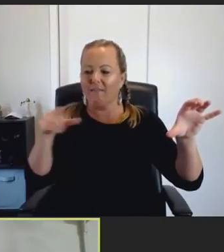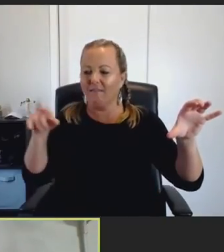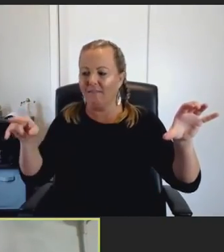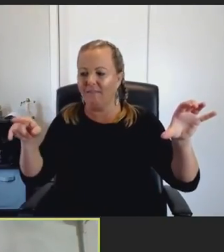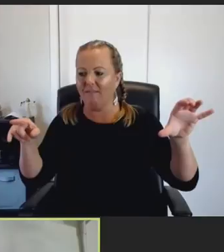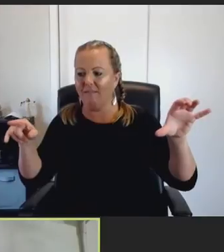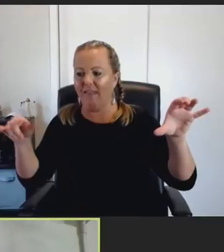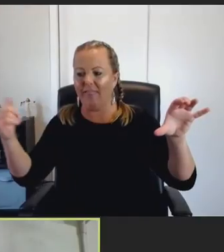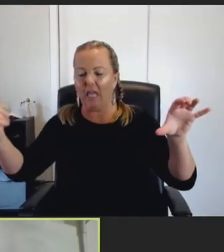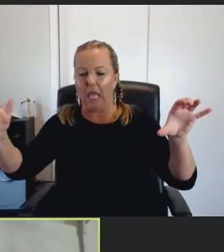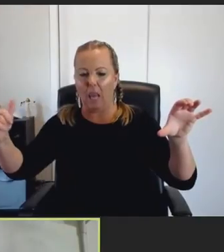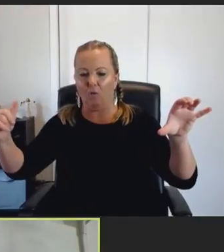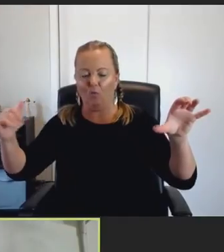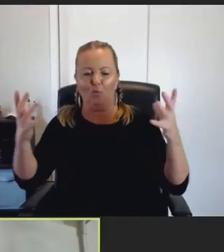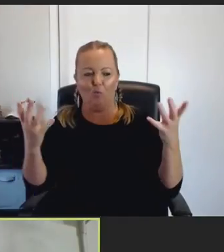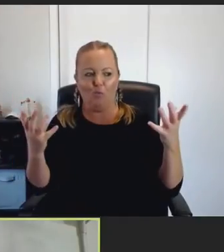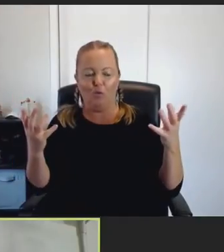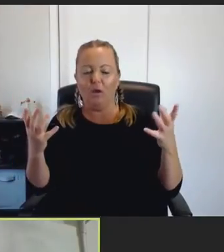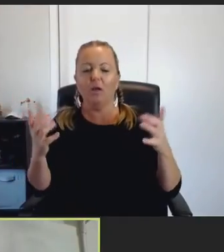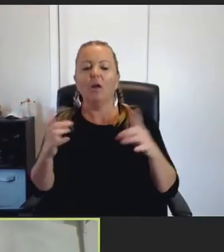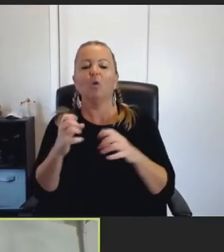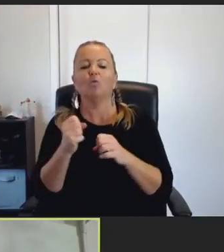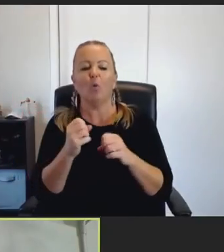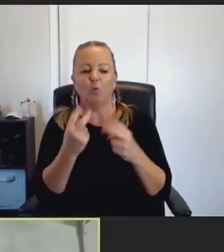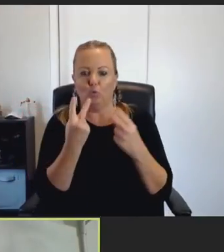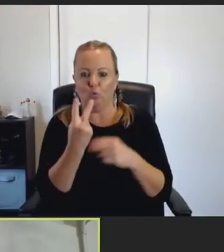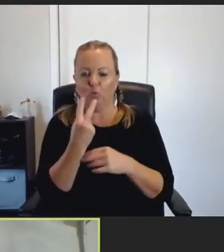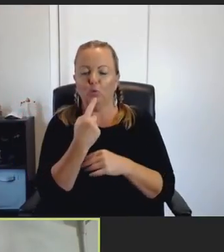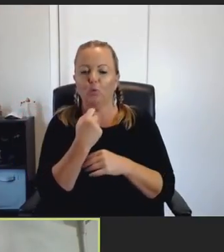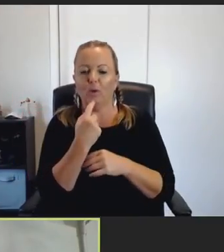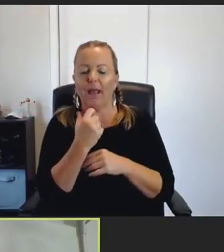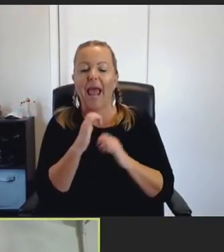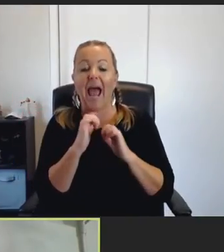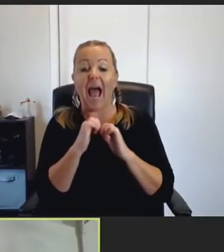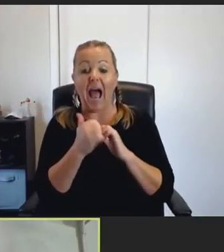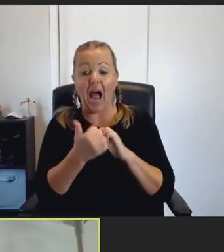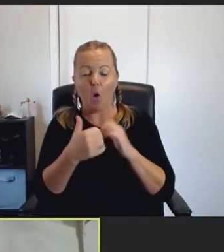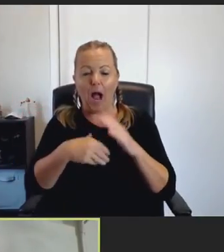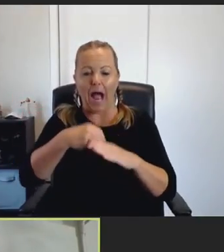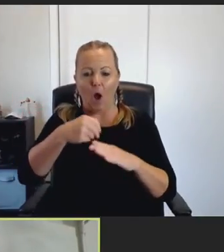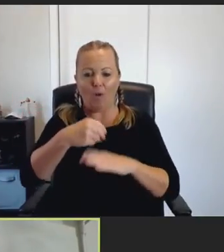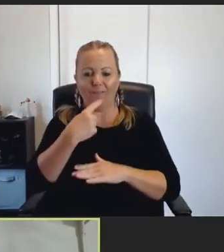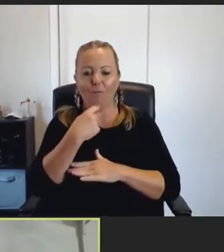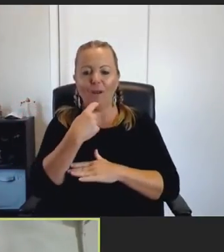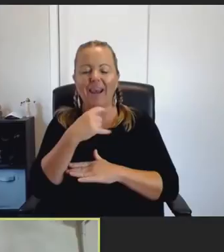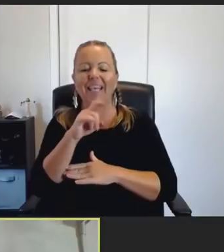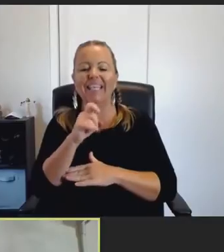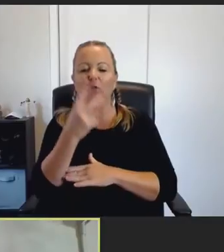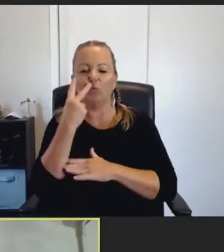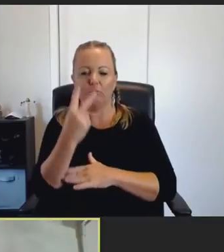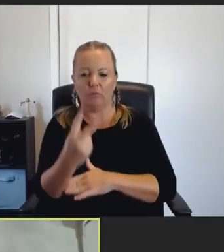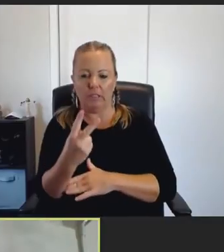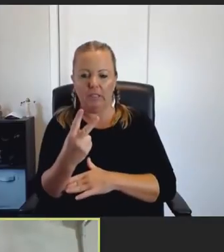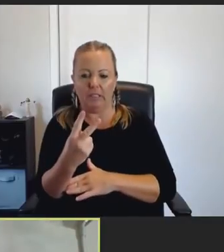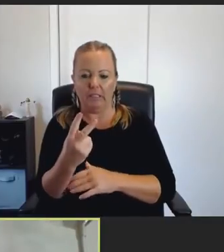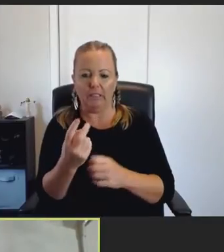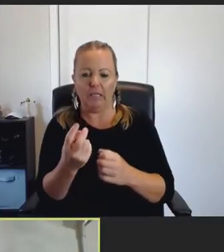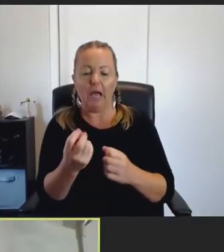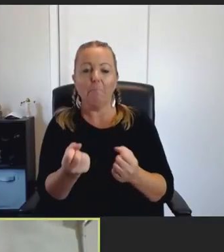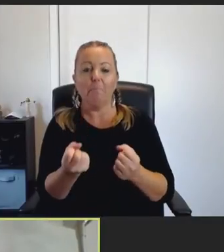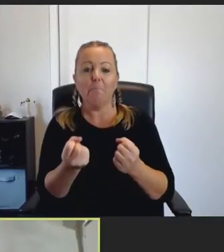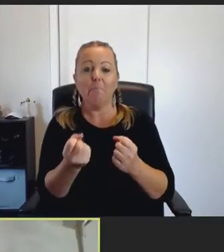overall yellow. What we need to do to get out of that, we need to see a decrease in the number of